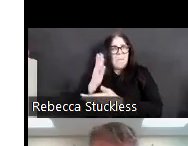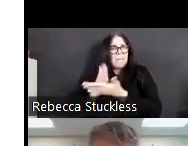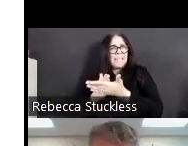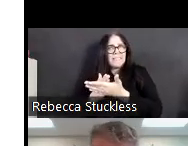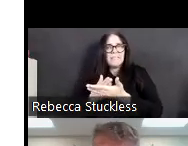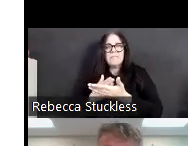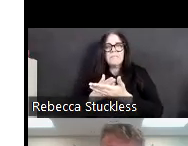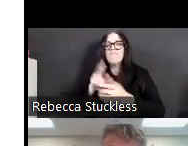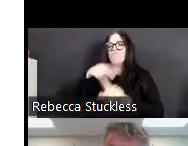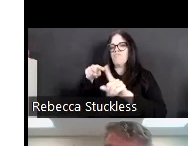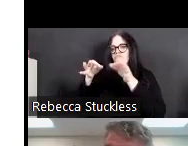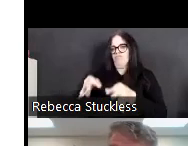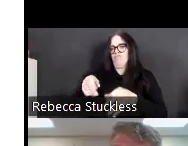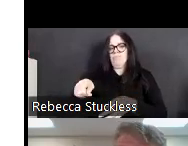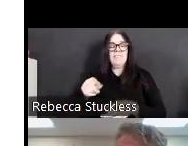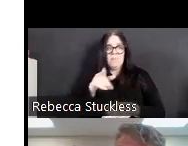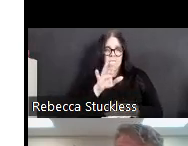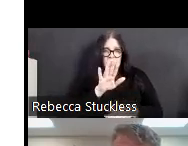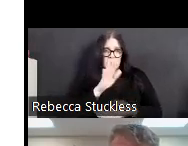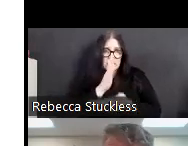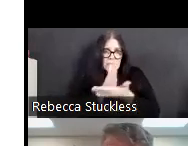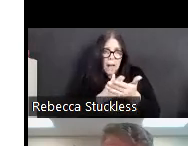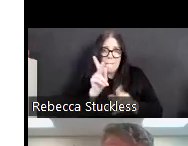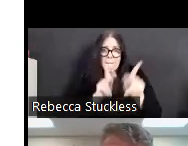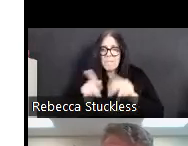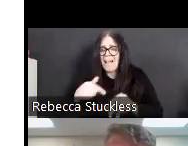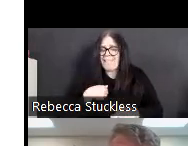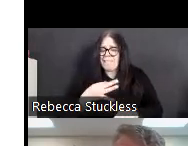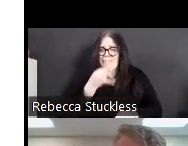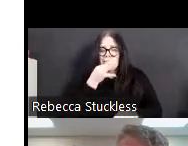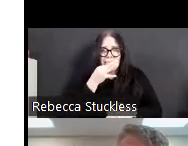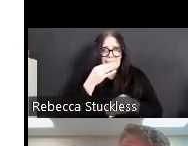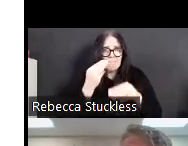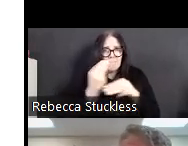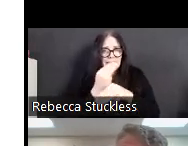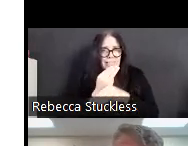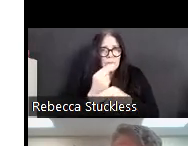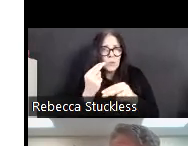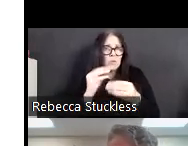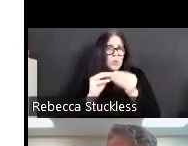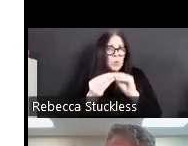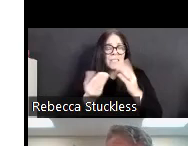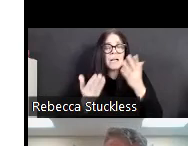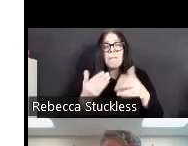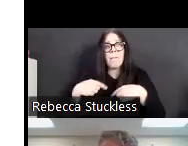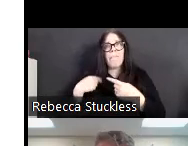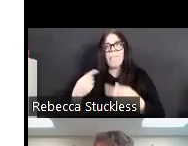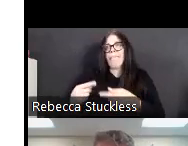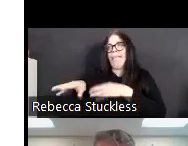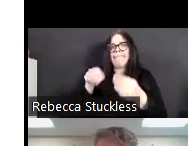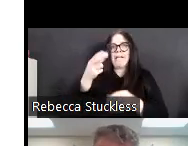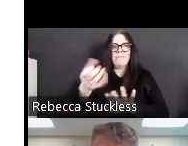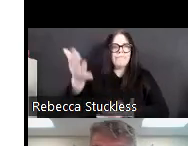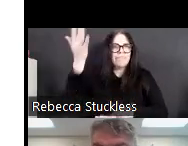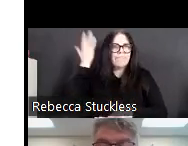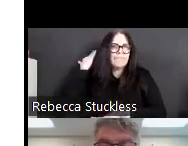some people very skilled in numeracy skills. They may have been out of high school for quite some time. They're in a